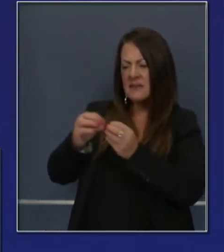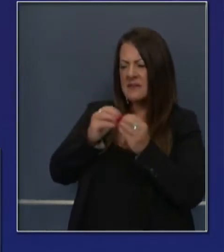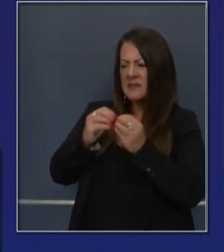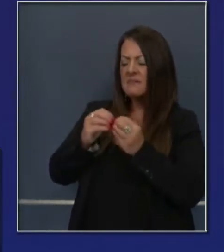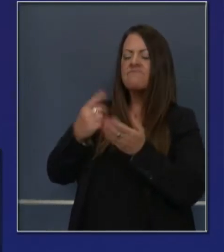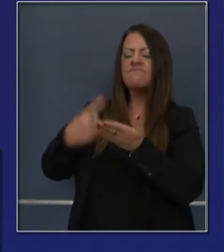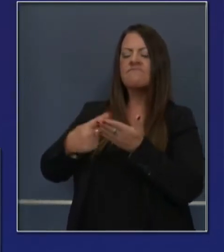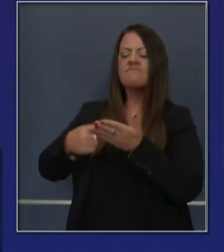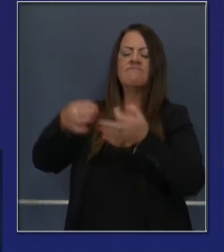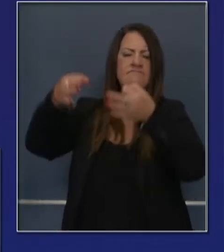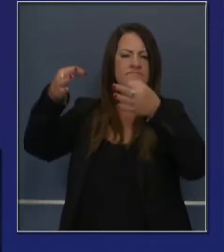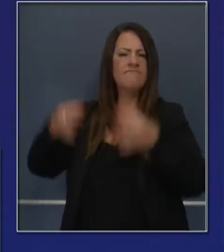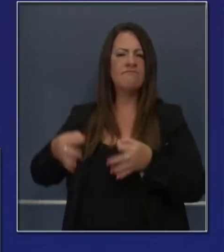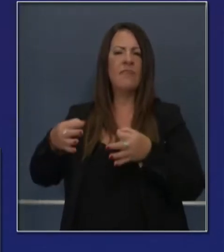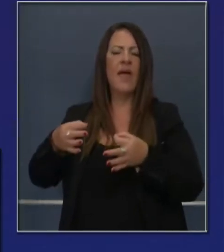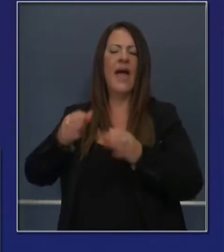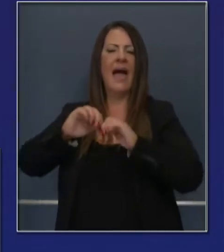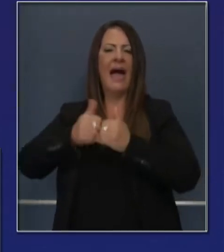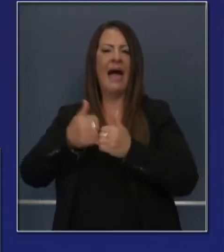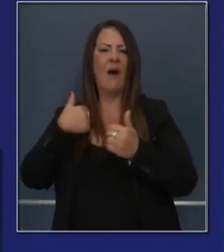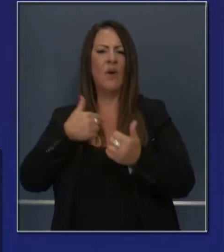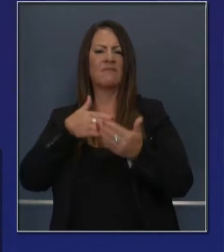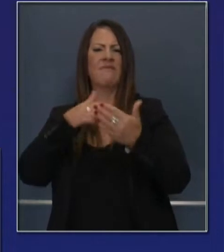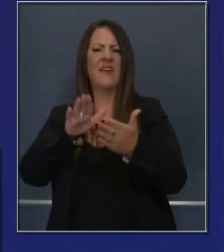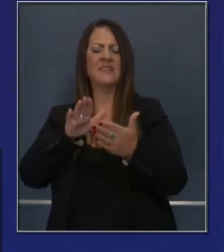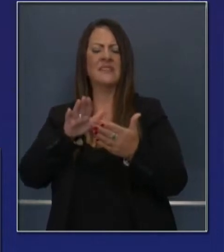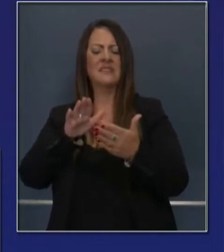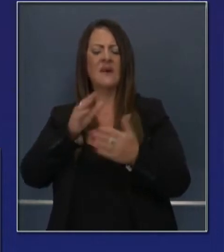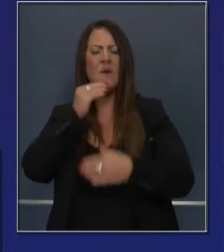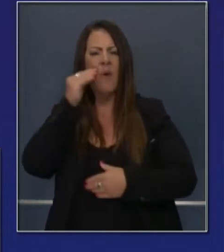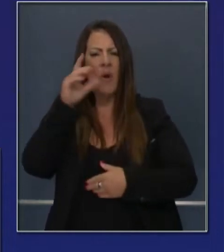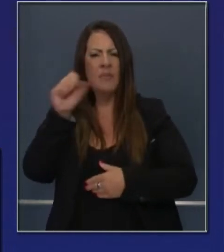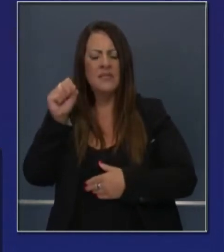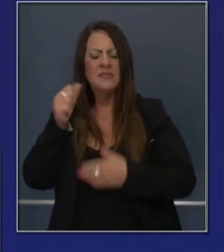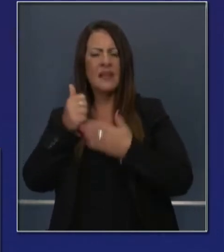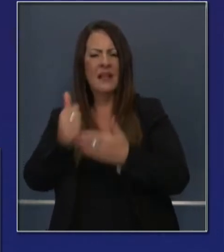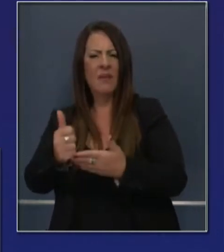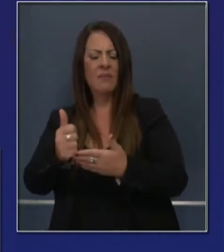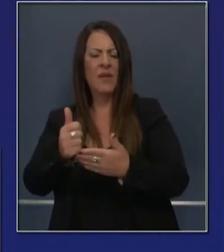looked at this COVID crisis anew as it relates to the issue of homelessness. And we